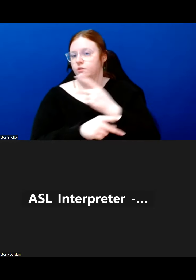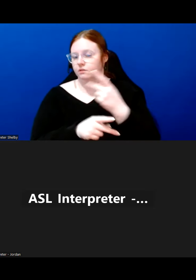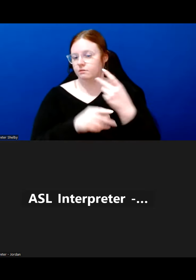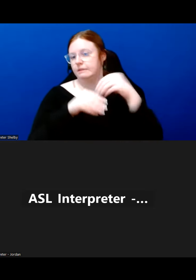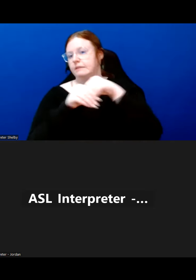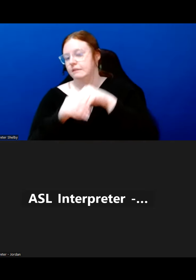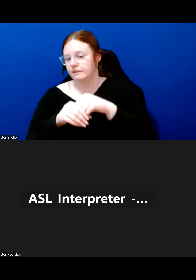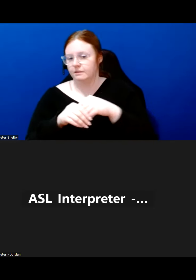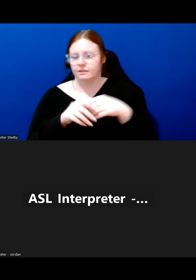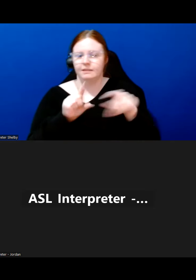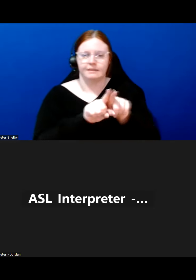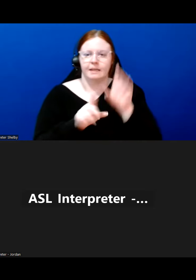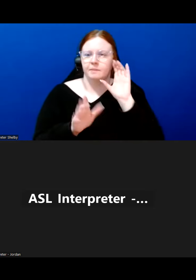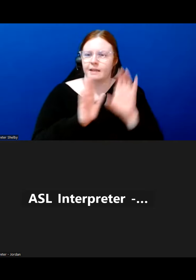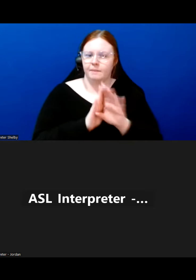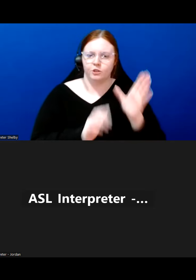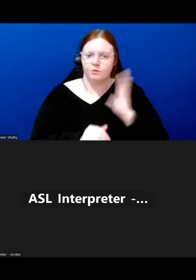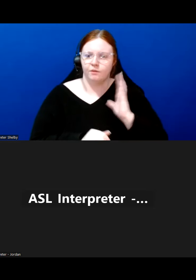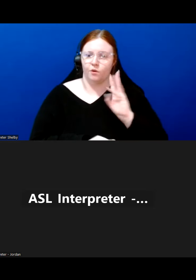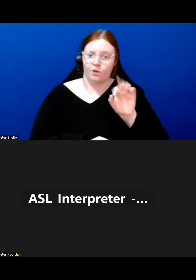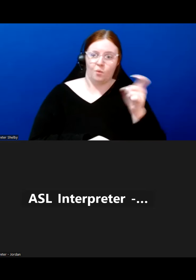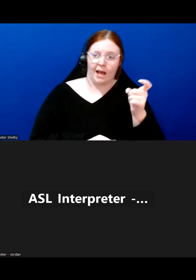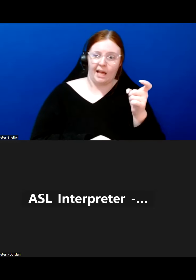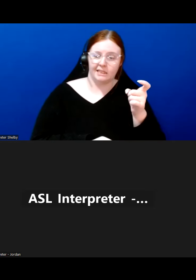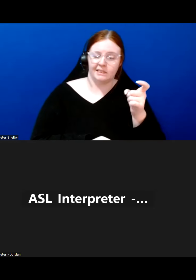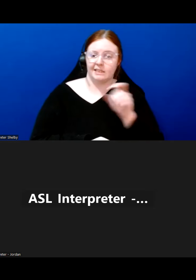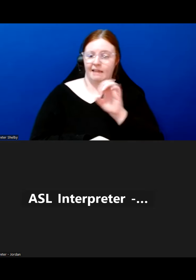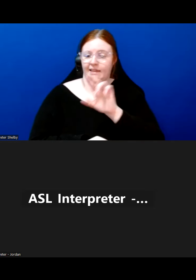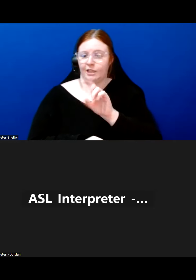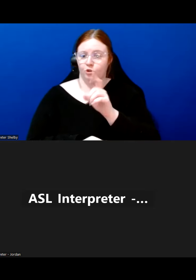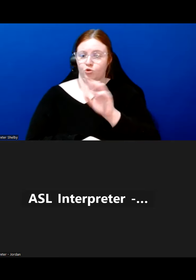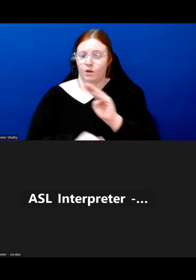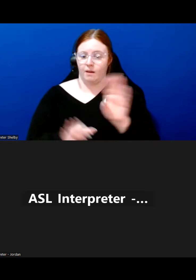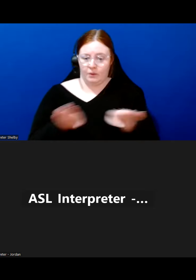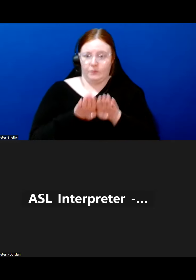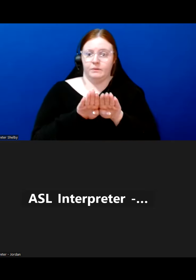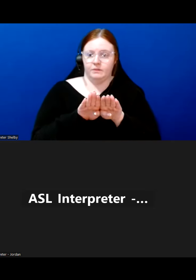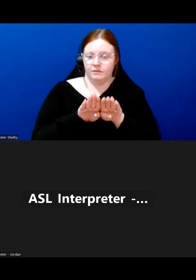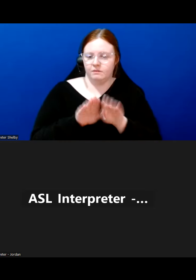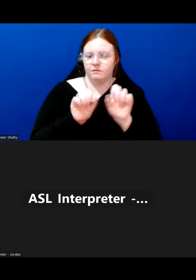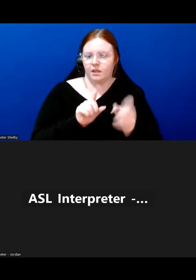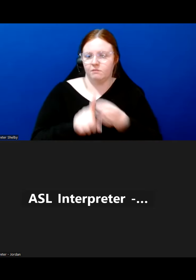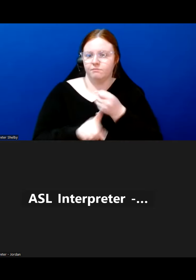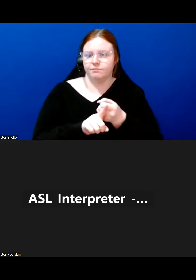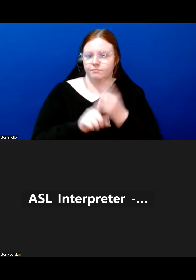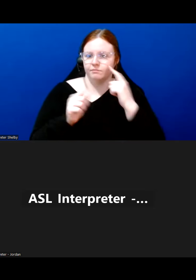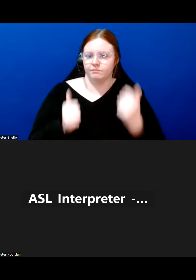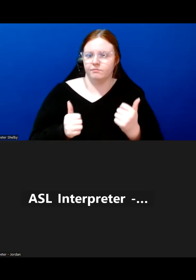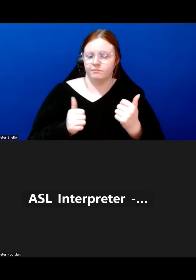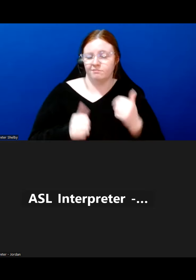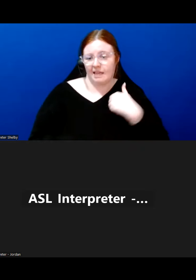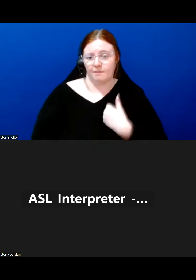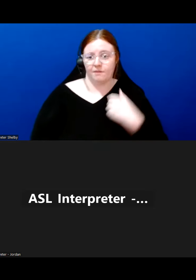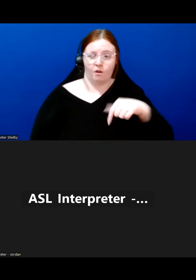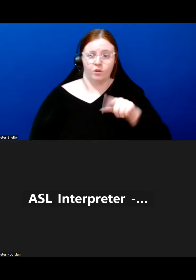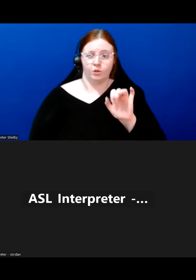where wax was right up against the eardrum and causing some hearing loss. Definitely that can come about through Q-tip use.